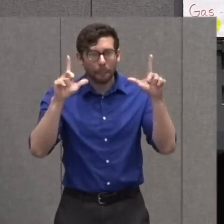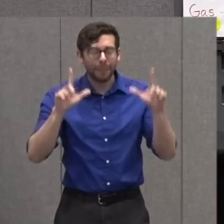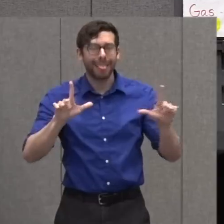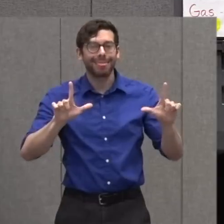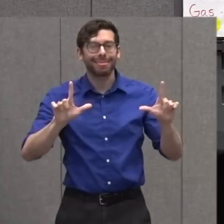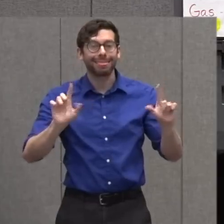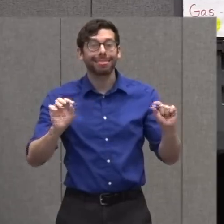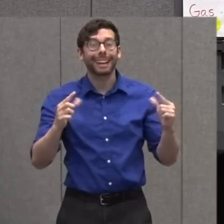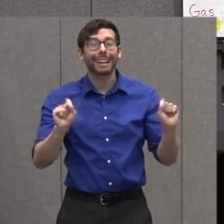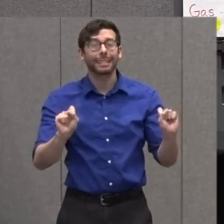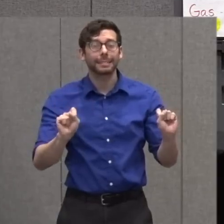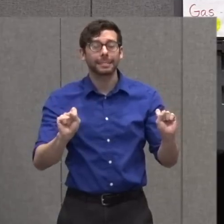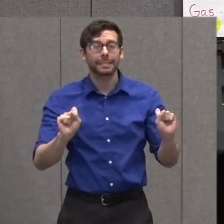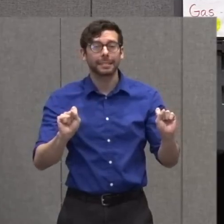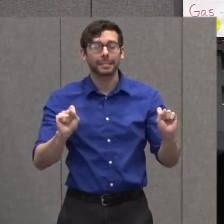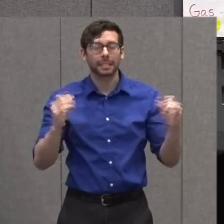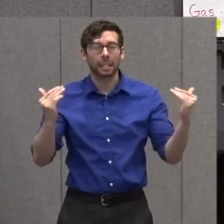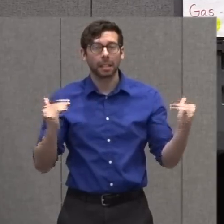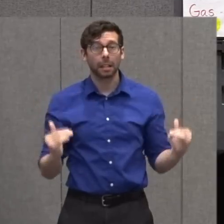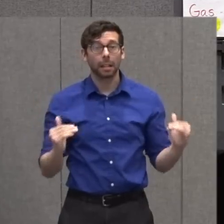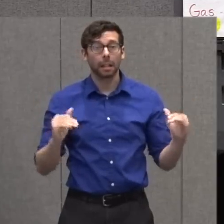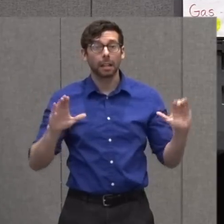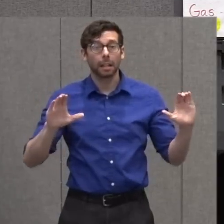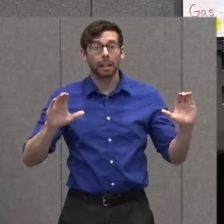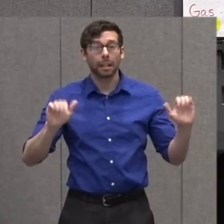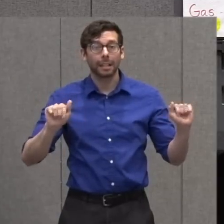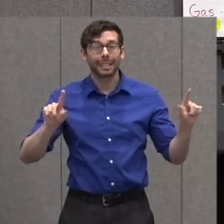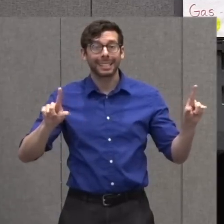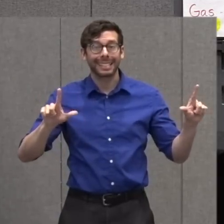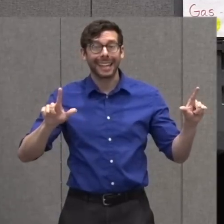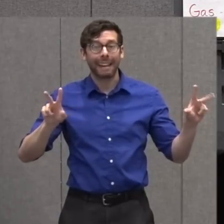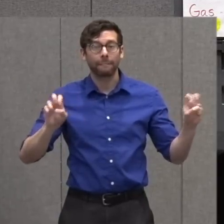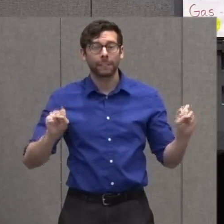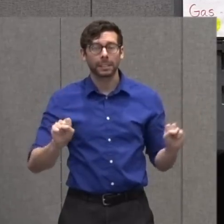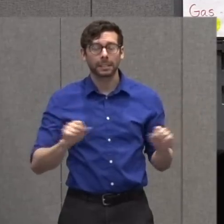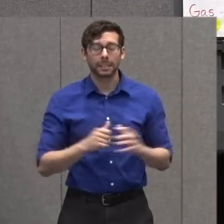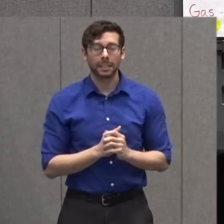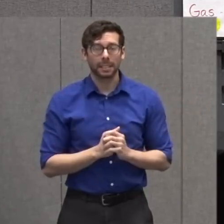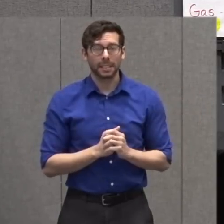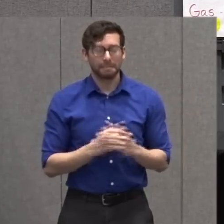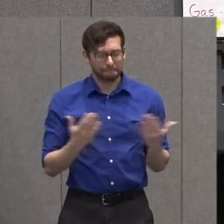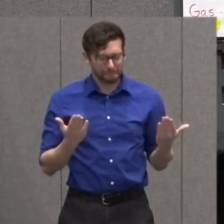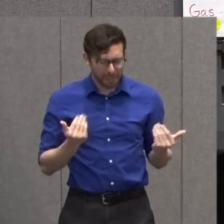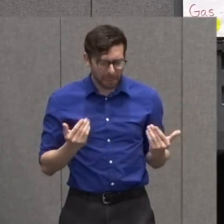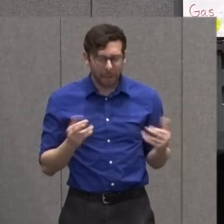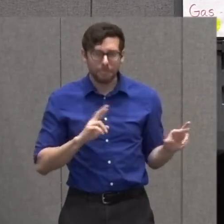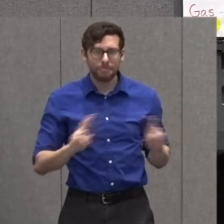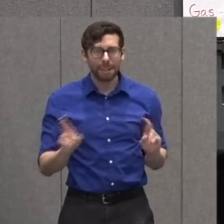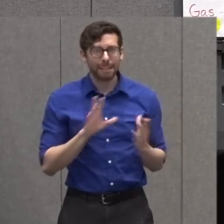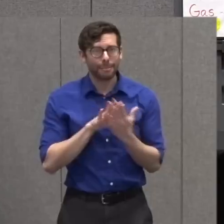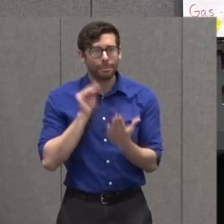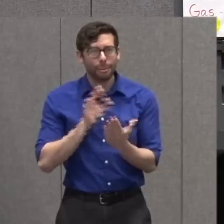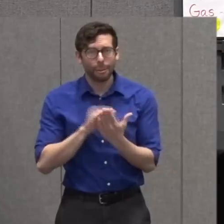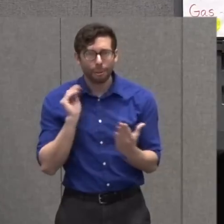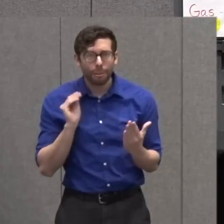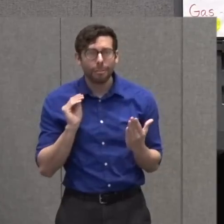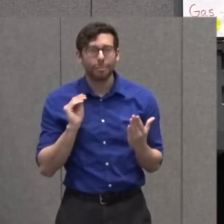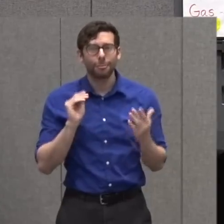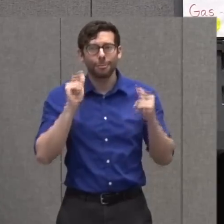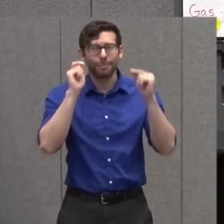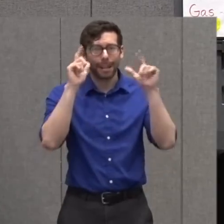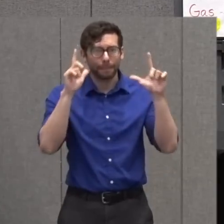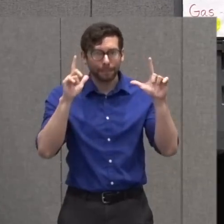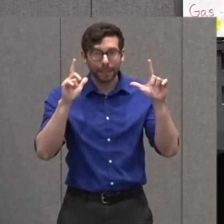legs, our calves. Say, come on, let's get busy to learn. Let's wake up. Wake up. Give